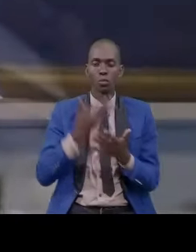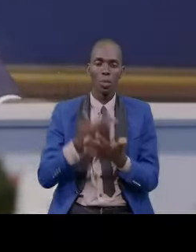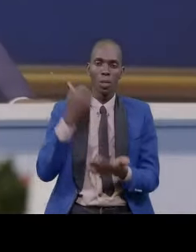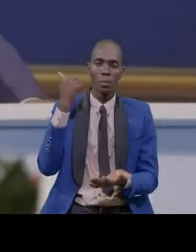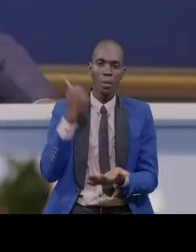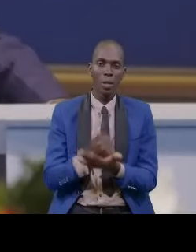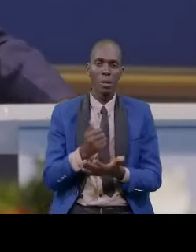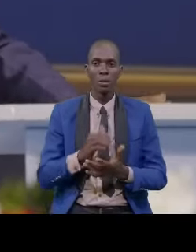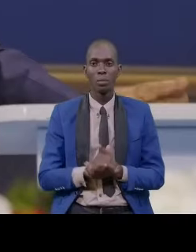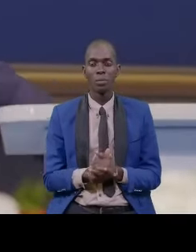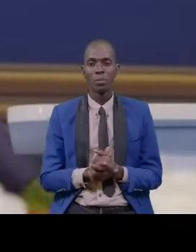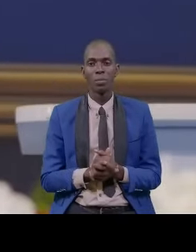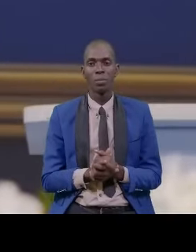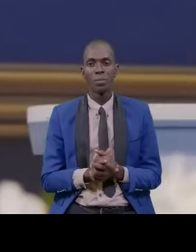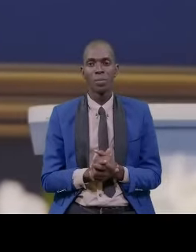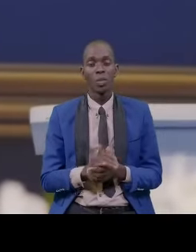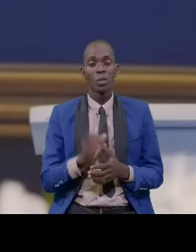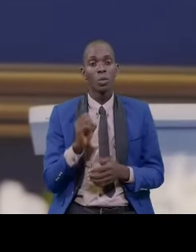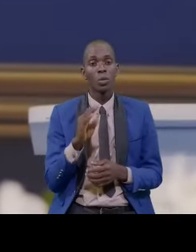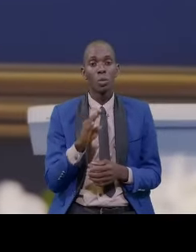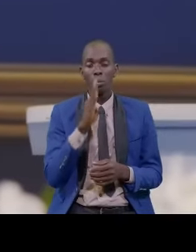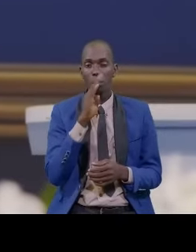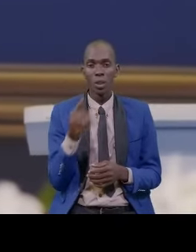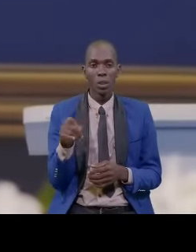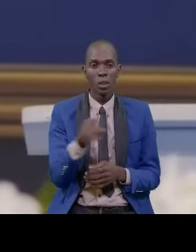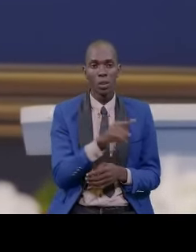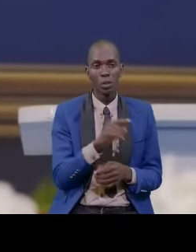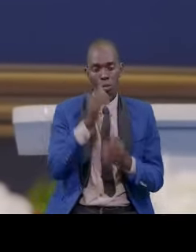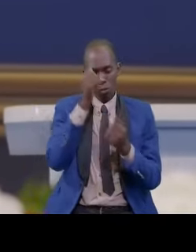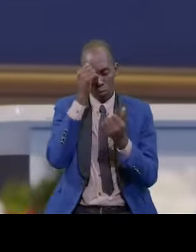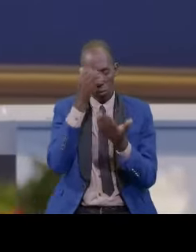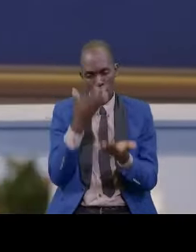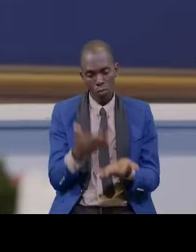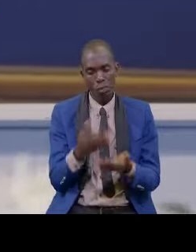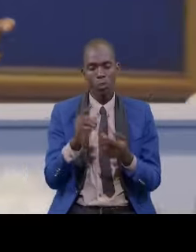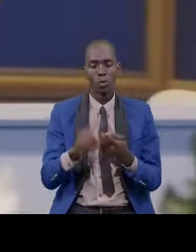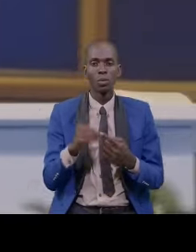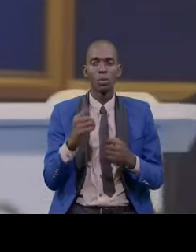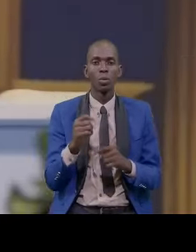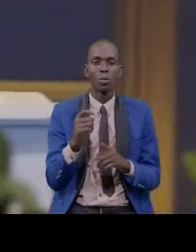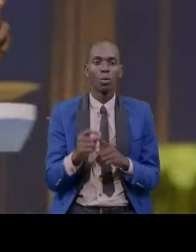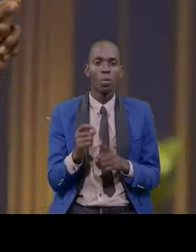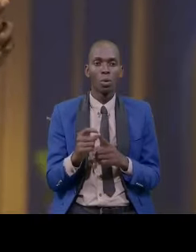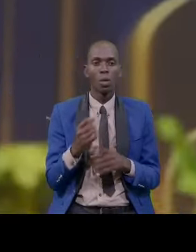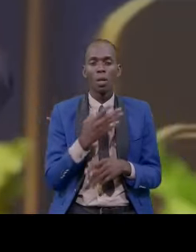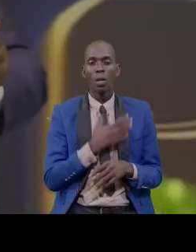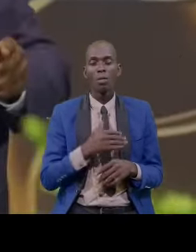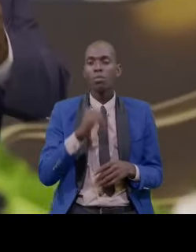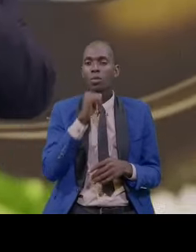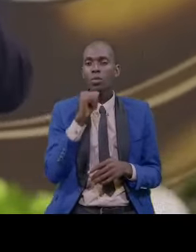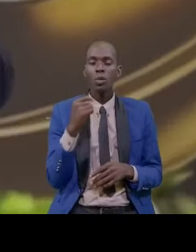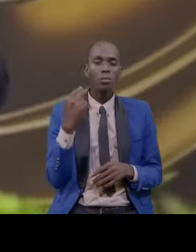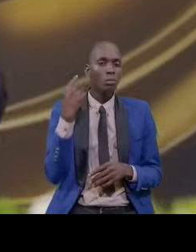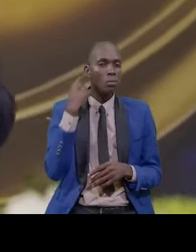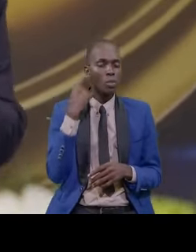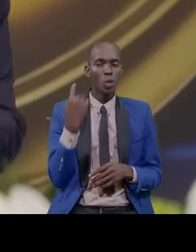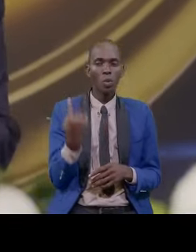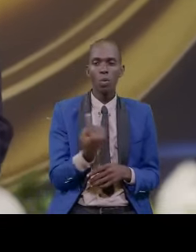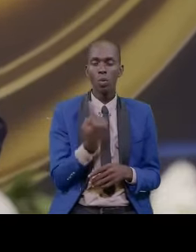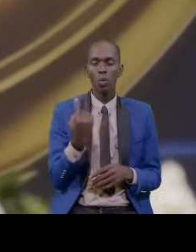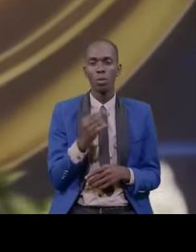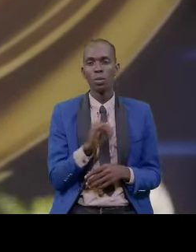So be ye doers of the word and not hearers only,